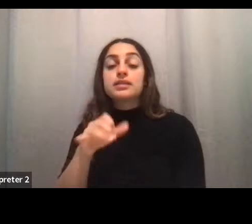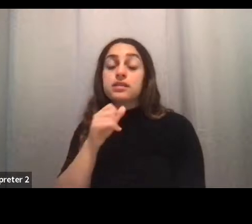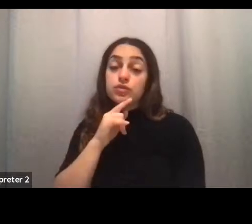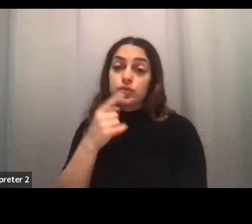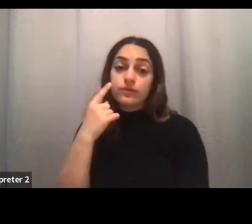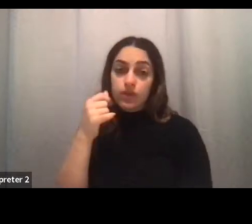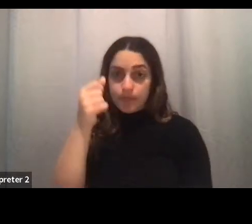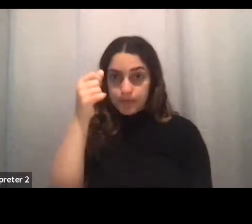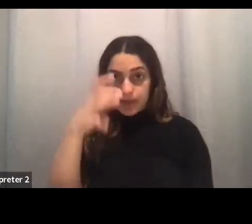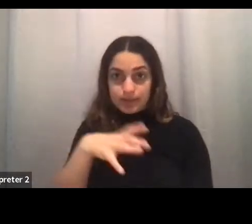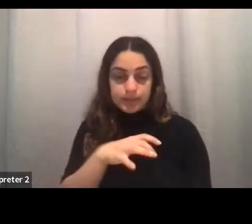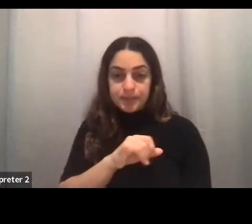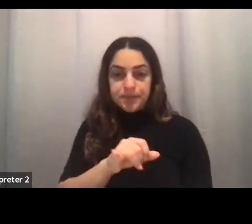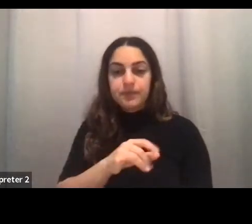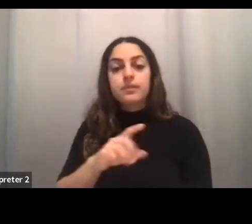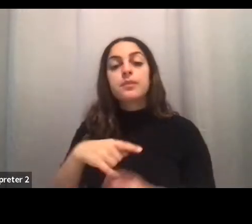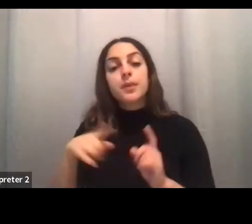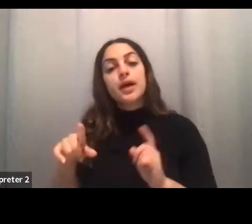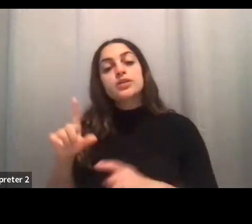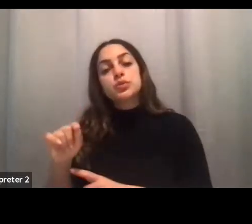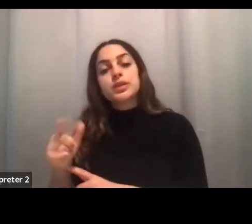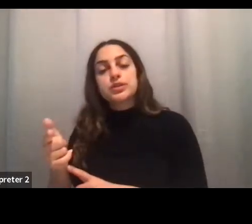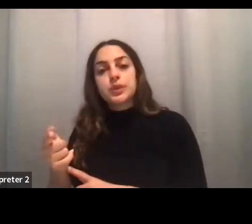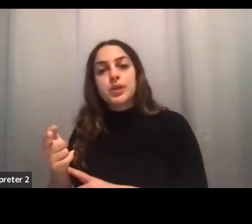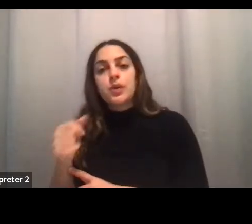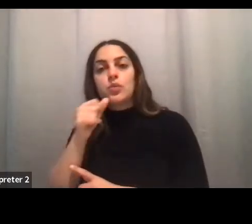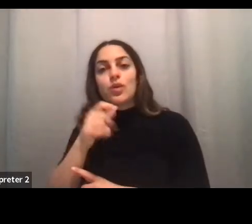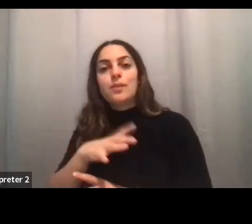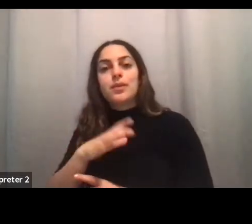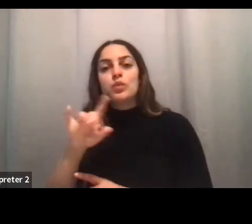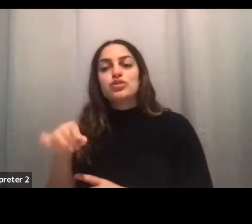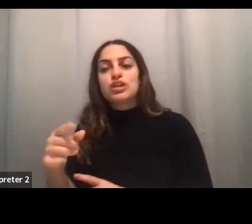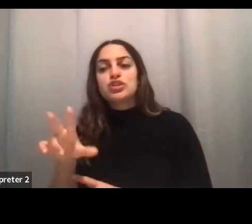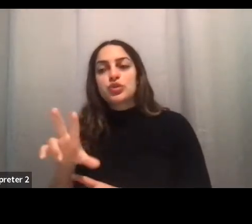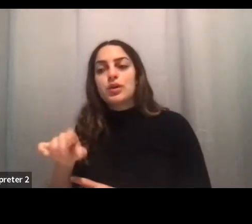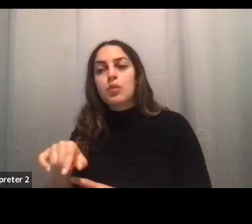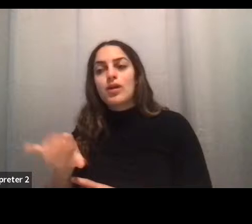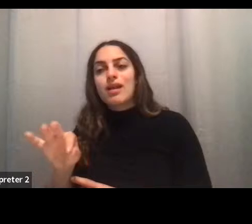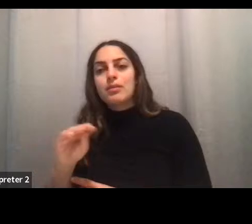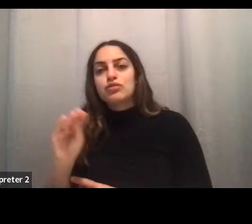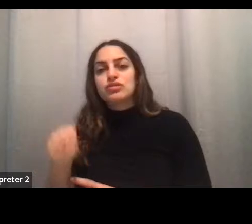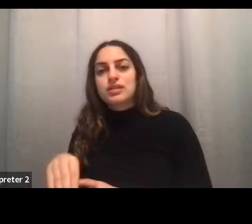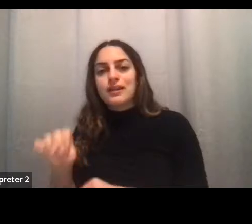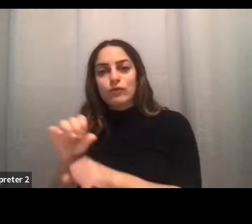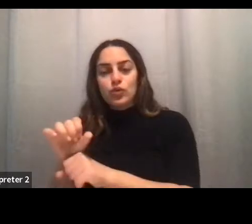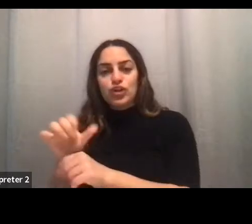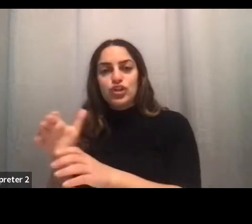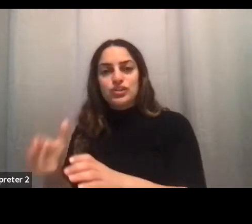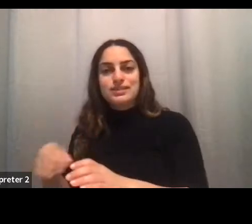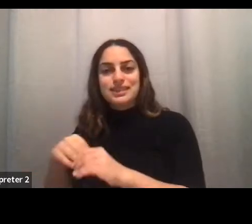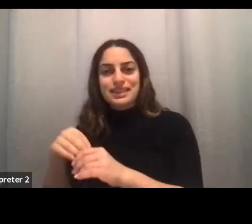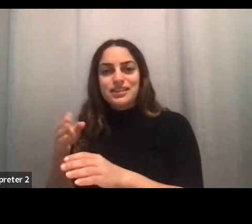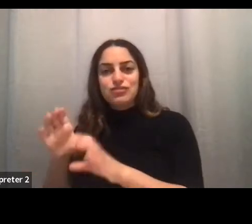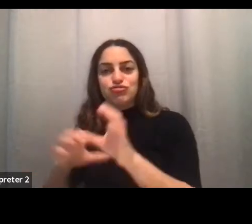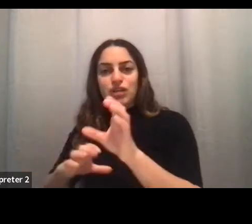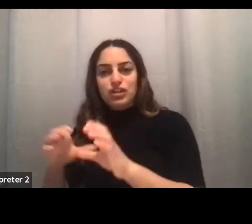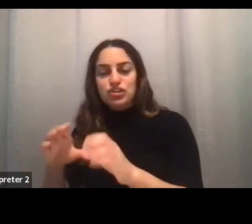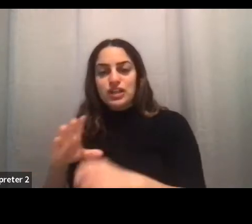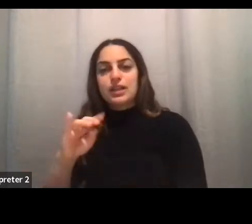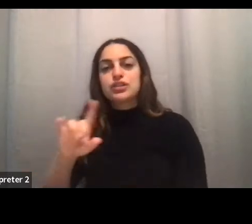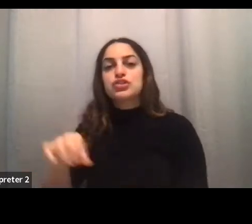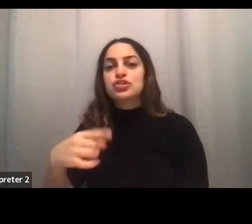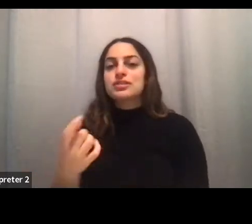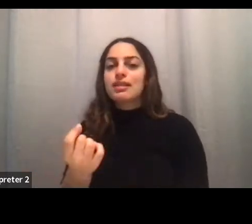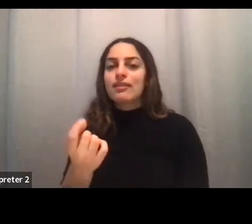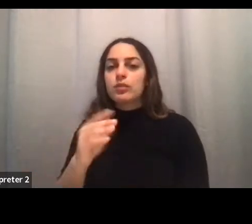in 2021 women were just 3.9 of workers in construction trades and just 11